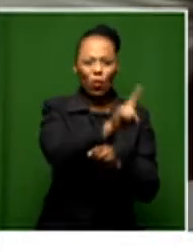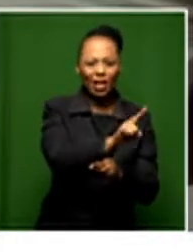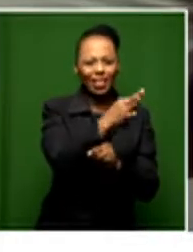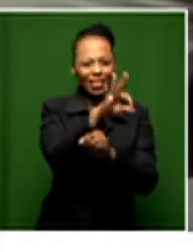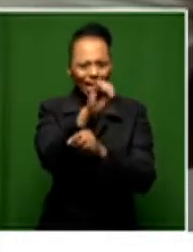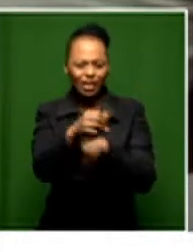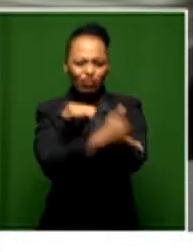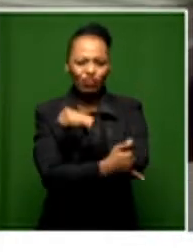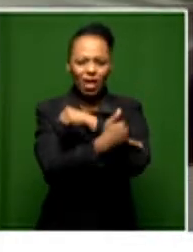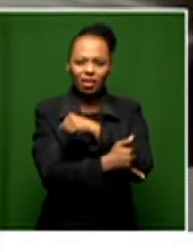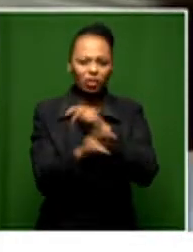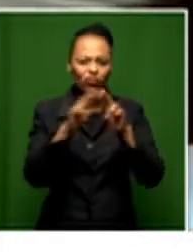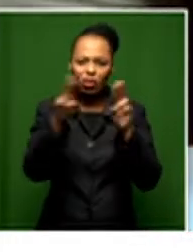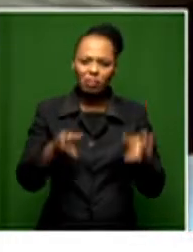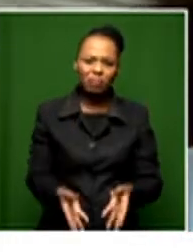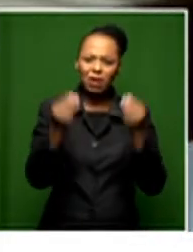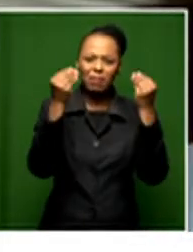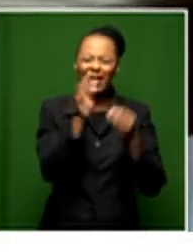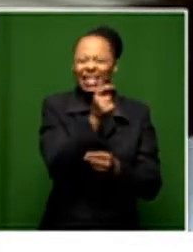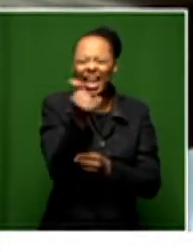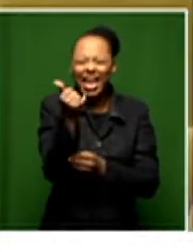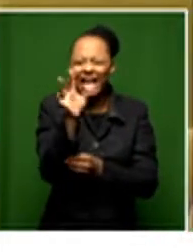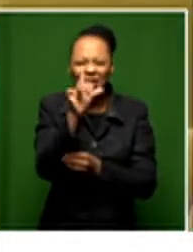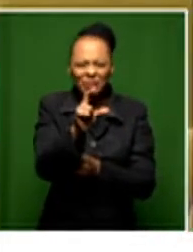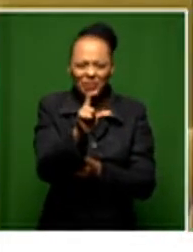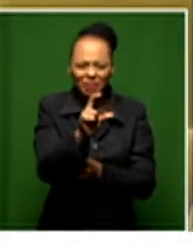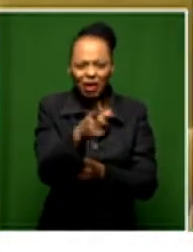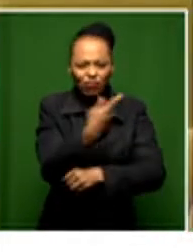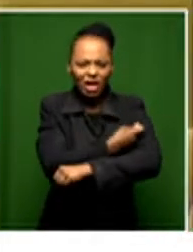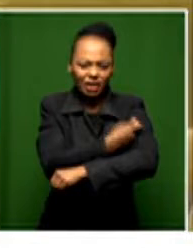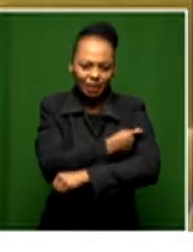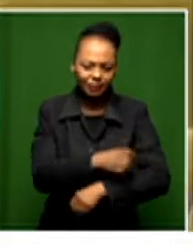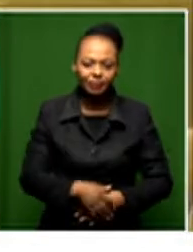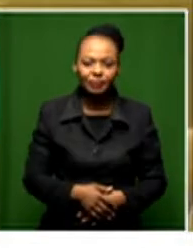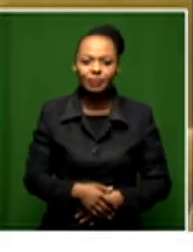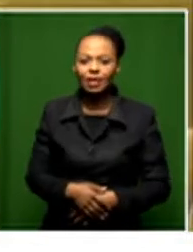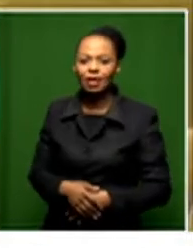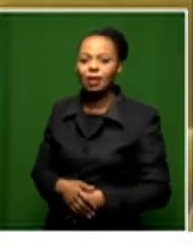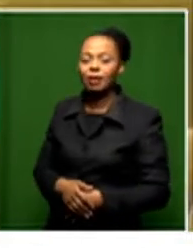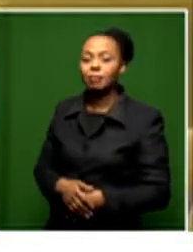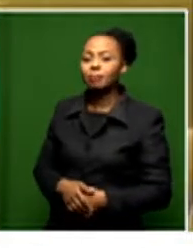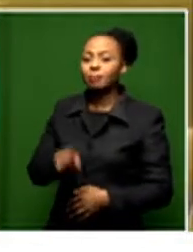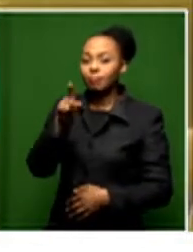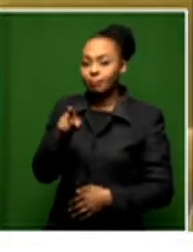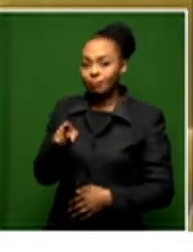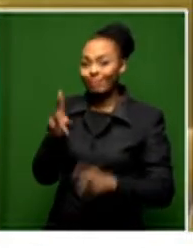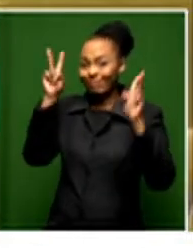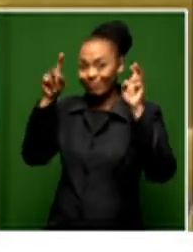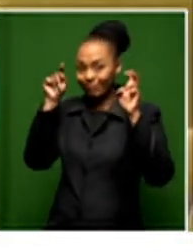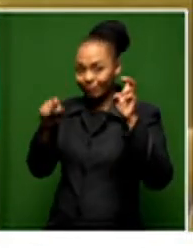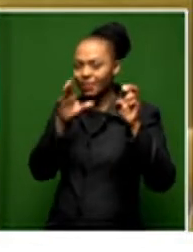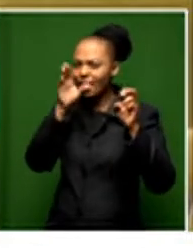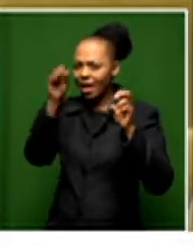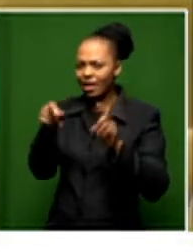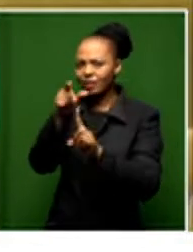130 countries had not received a single dose. Currently underway at the World Trade Organization. Given this posture, we asked